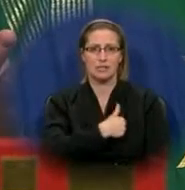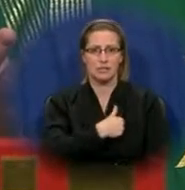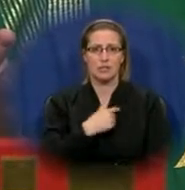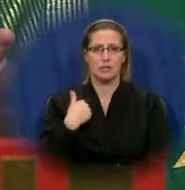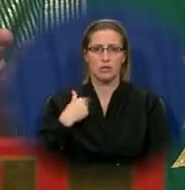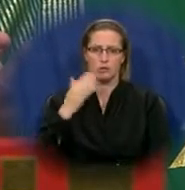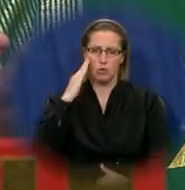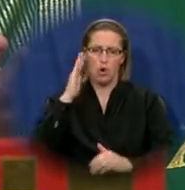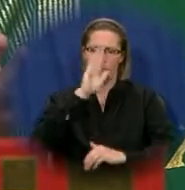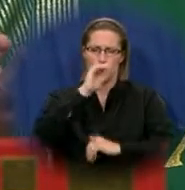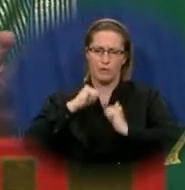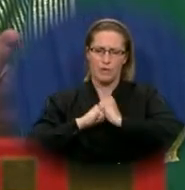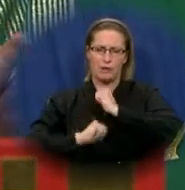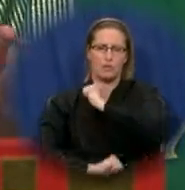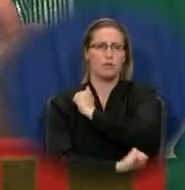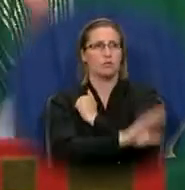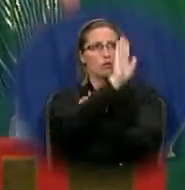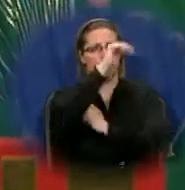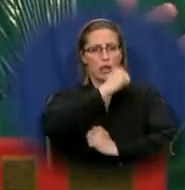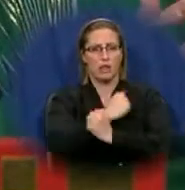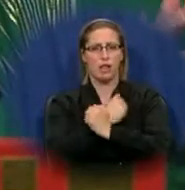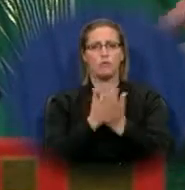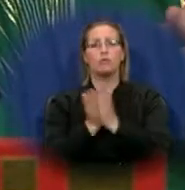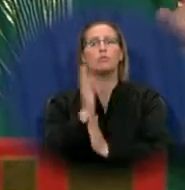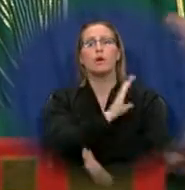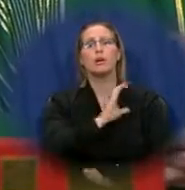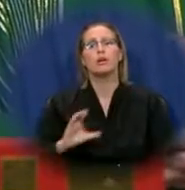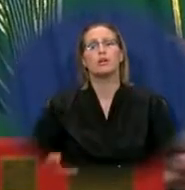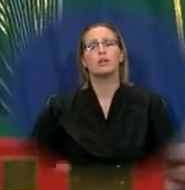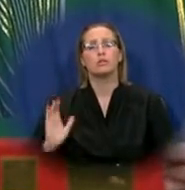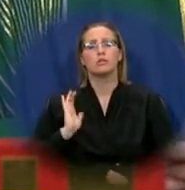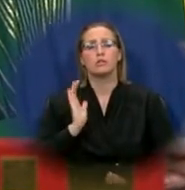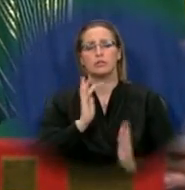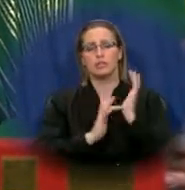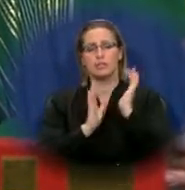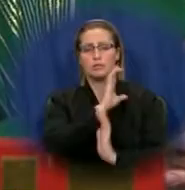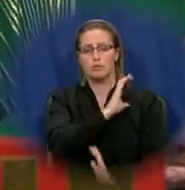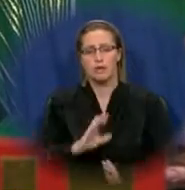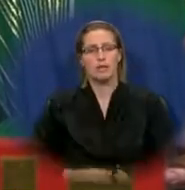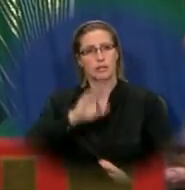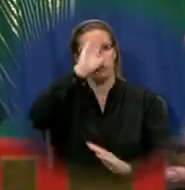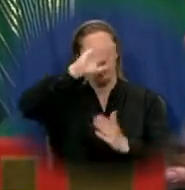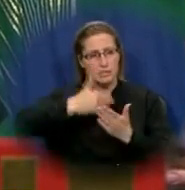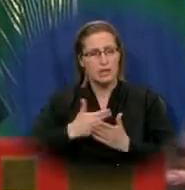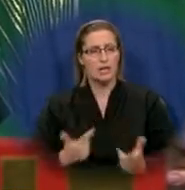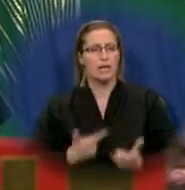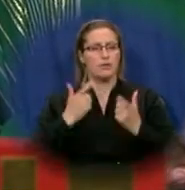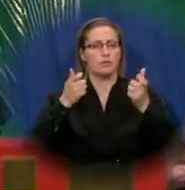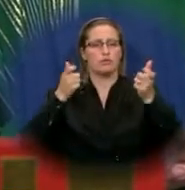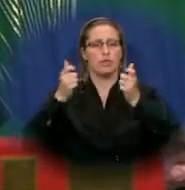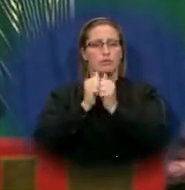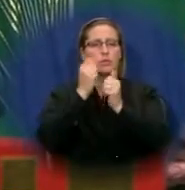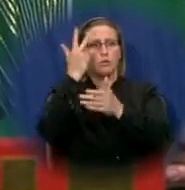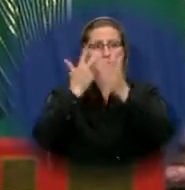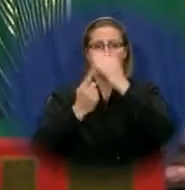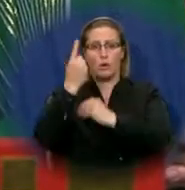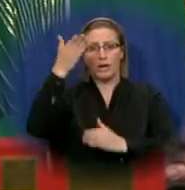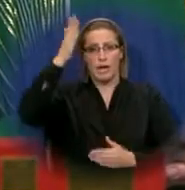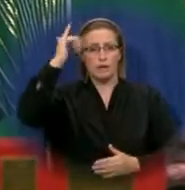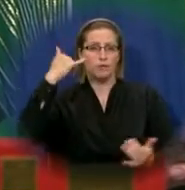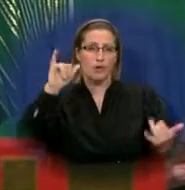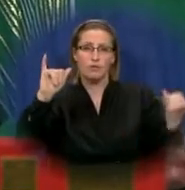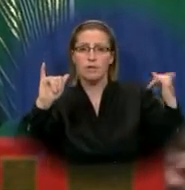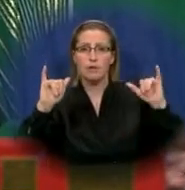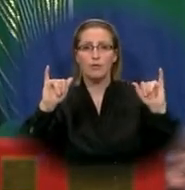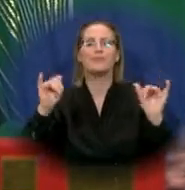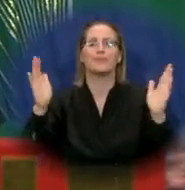the foundations of your love. Through our Lord Jesus Christ, your Son, who lives and reigns with you in the unity of the Holy Spirit, one God